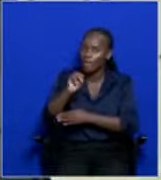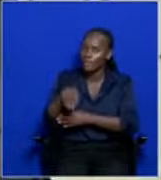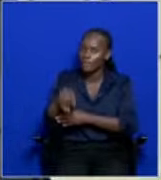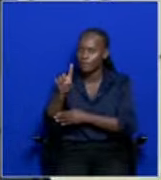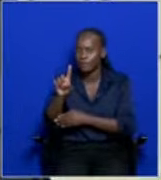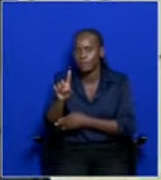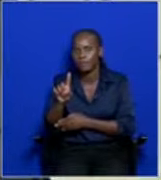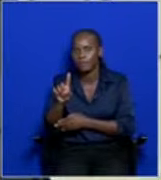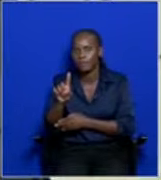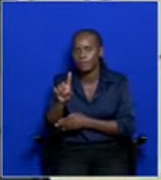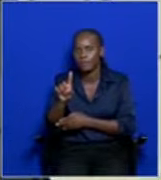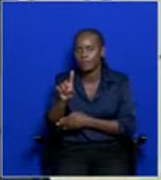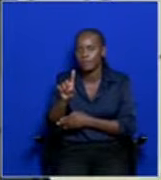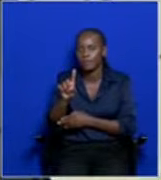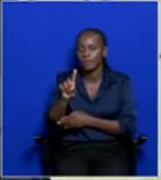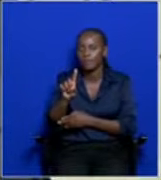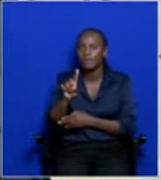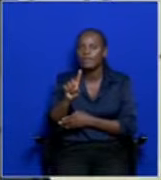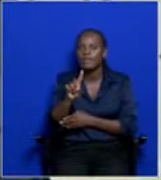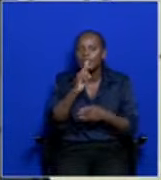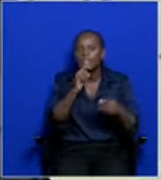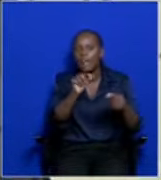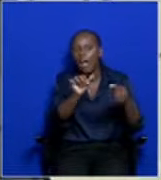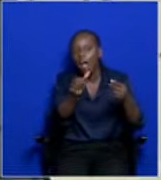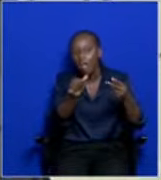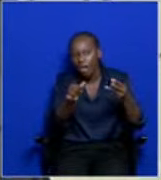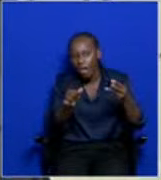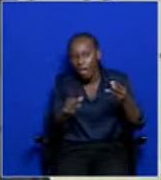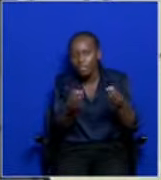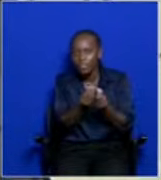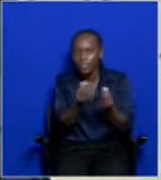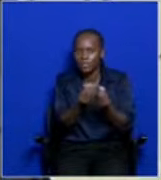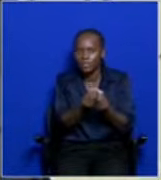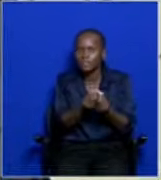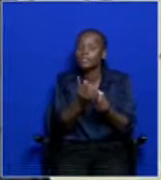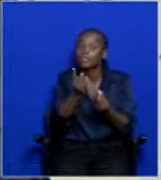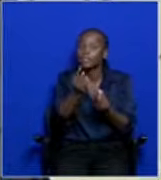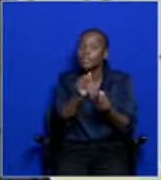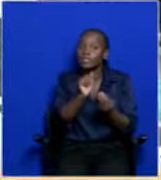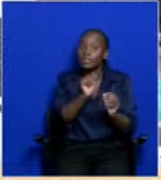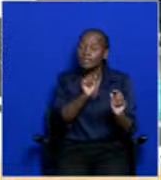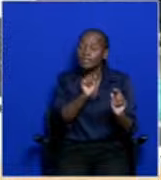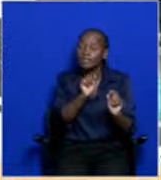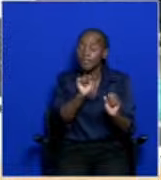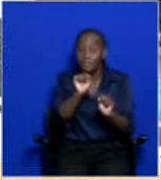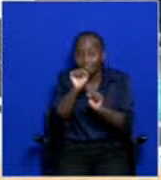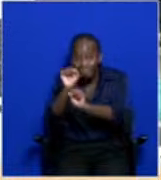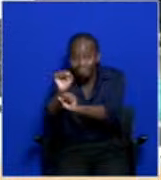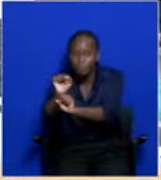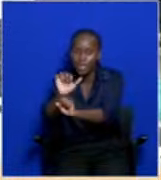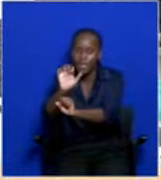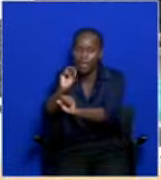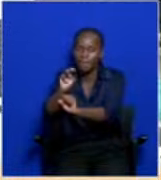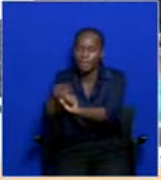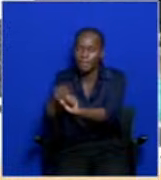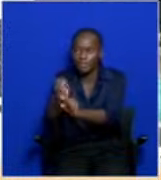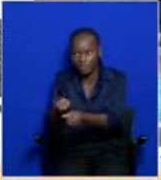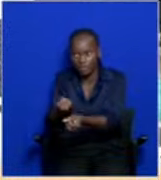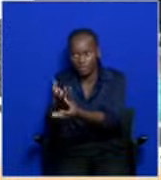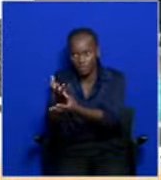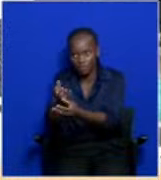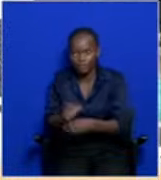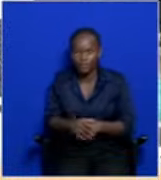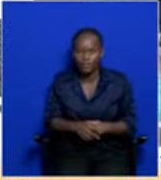properties that was inside the vehicle which belongs to EMPD. Who in particular, and